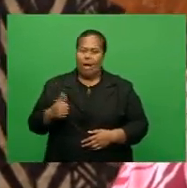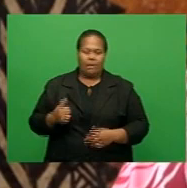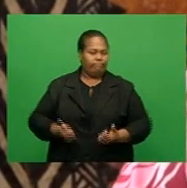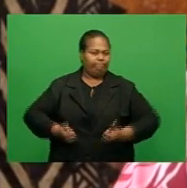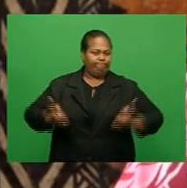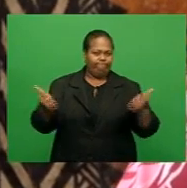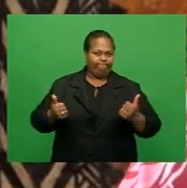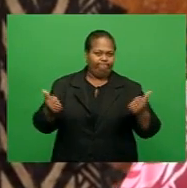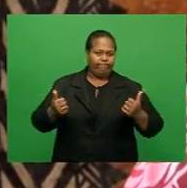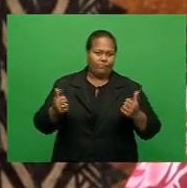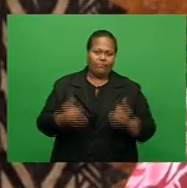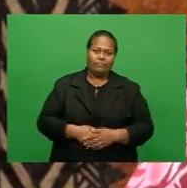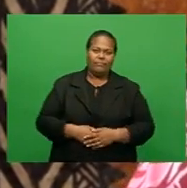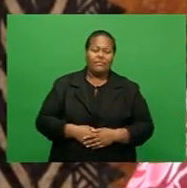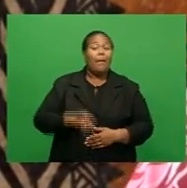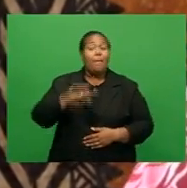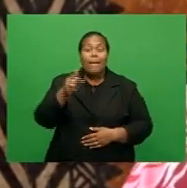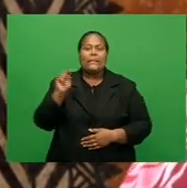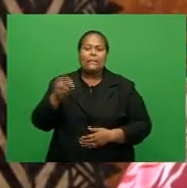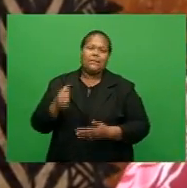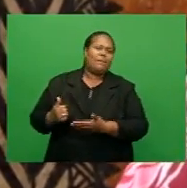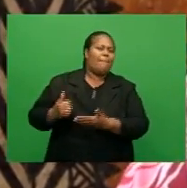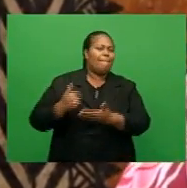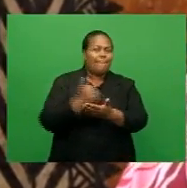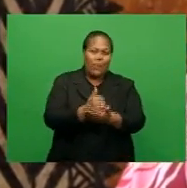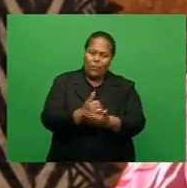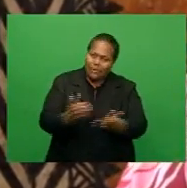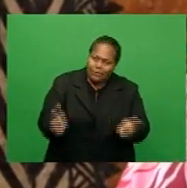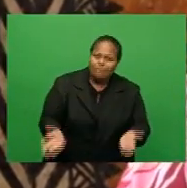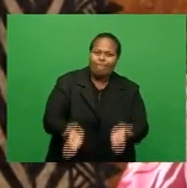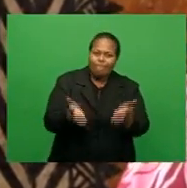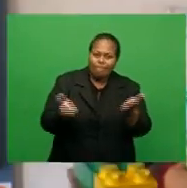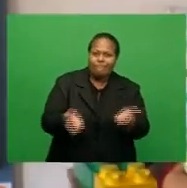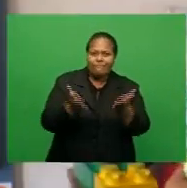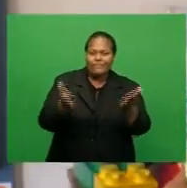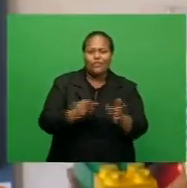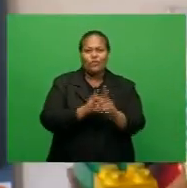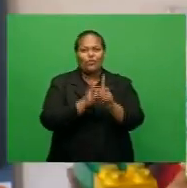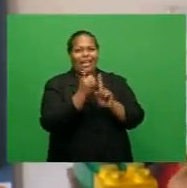the support they need to thrive in Fijian society.